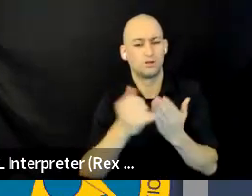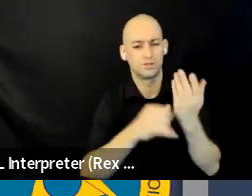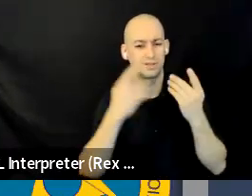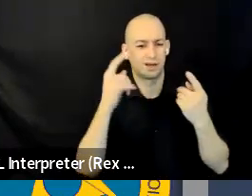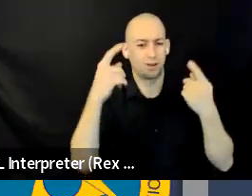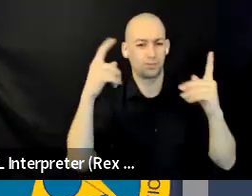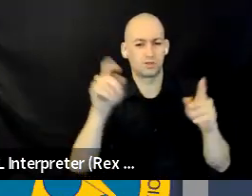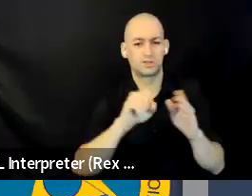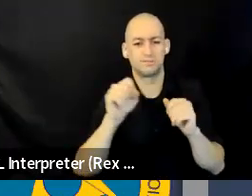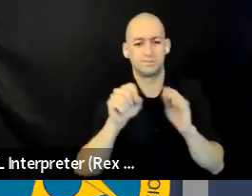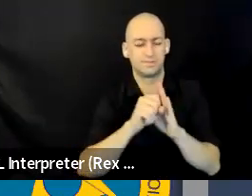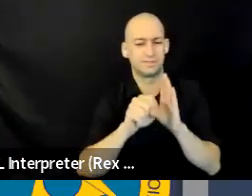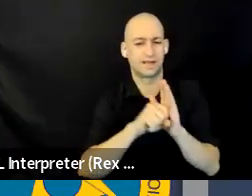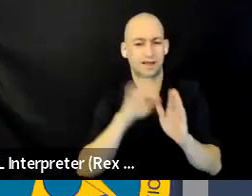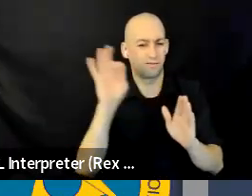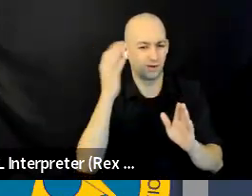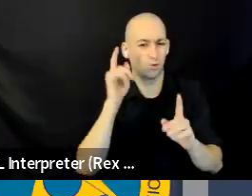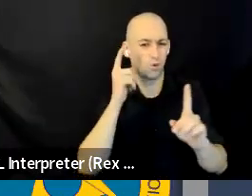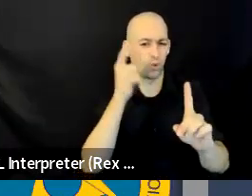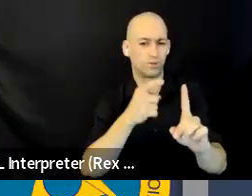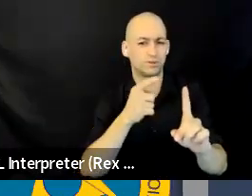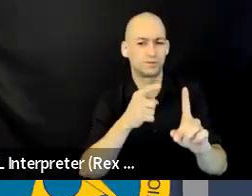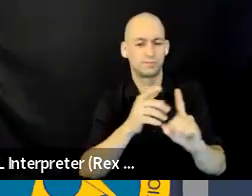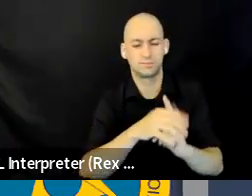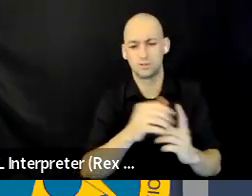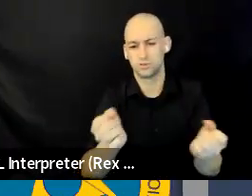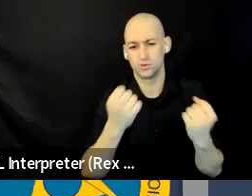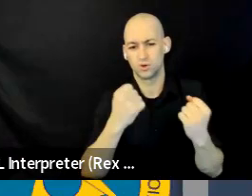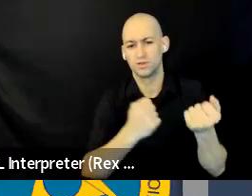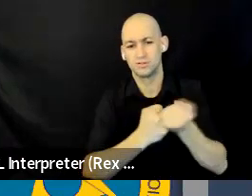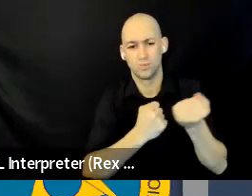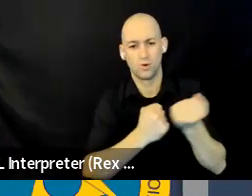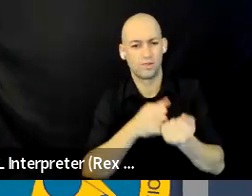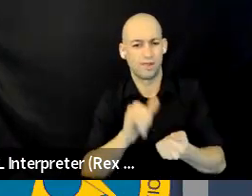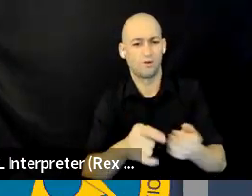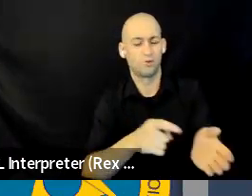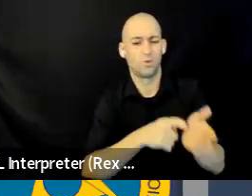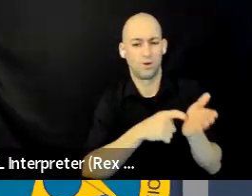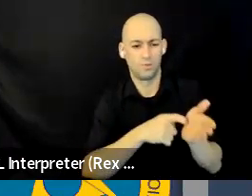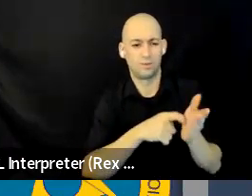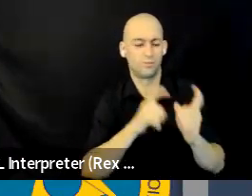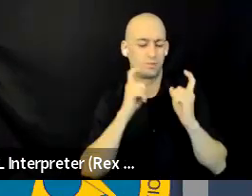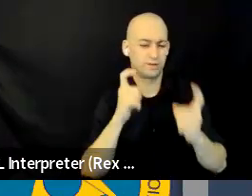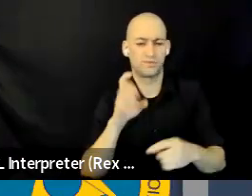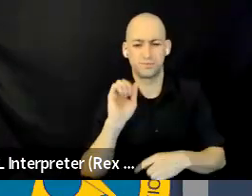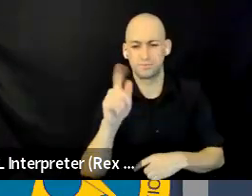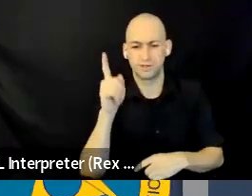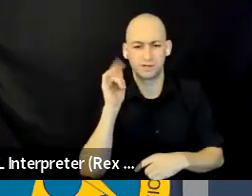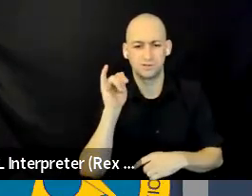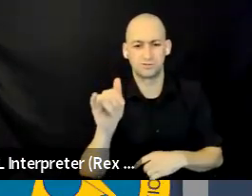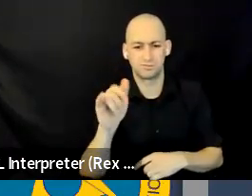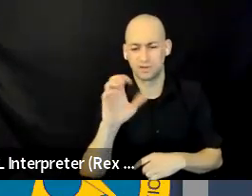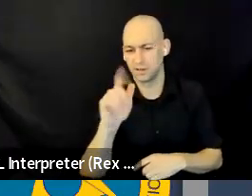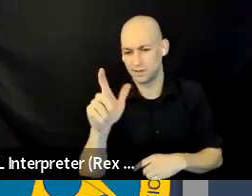federal goals, such as the reduction of VMT. We strongly supported this requirement, as it would give Caltrans a better understanding of